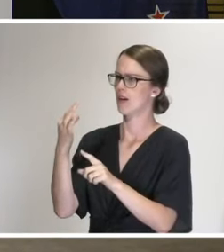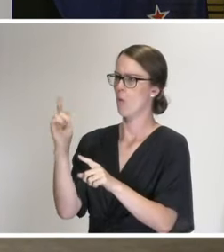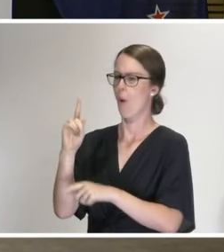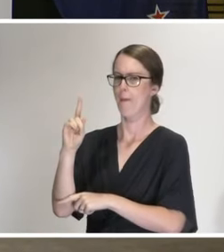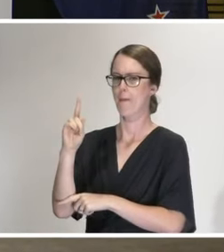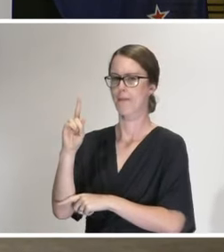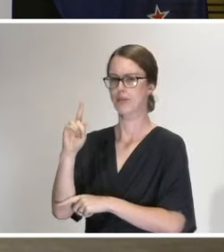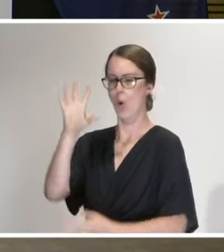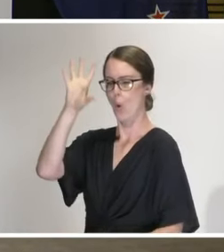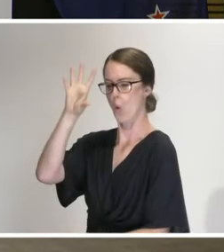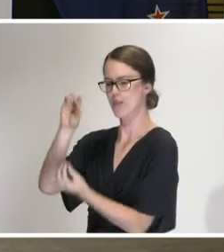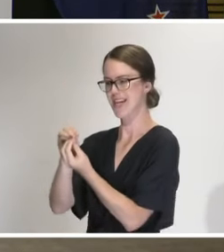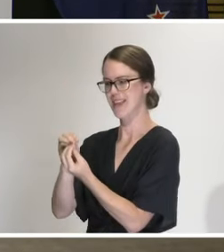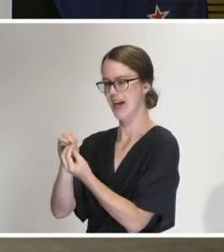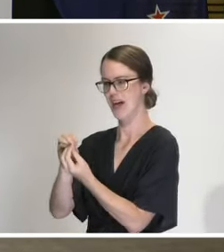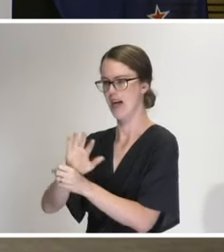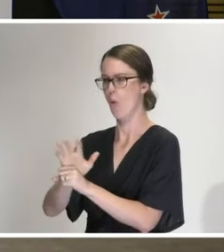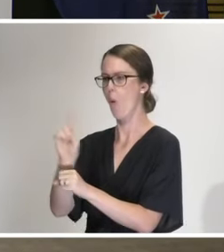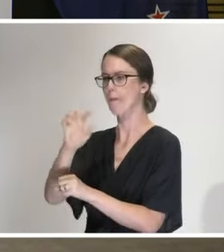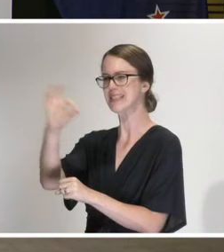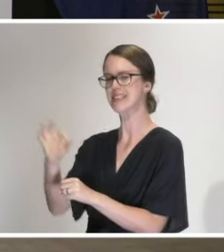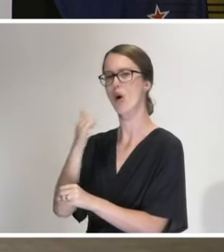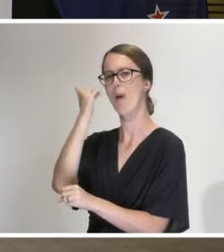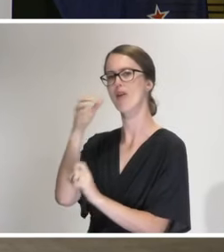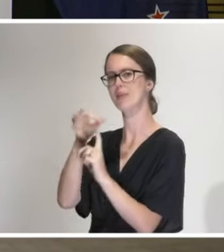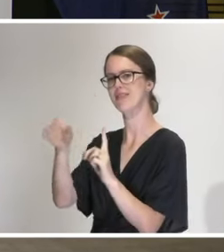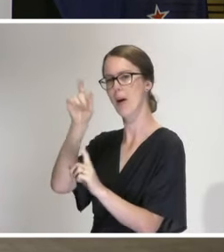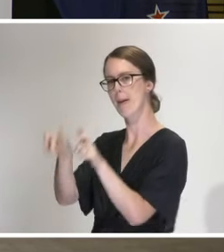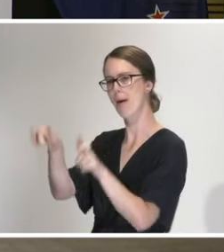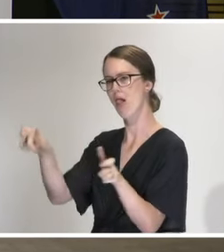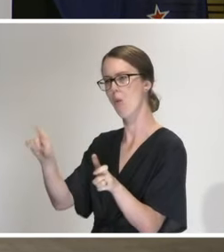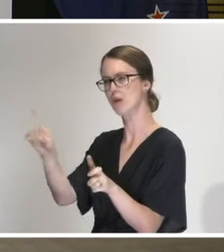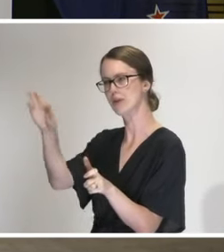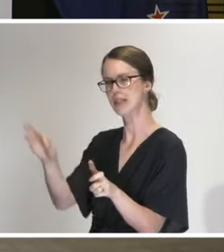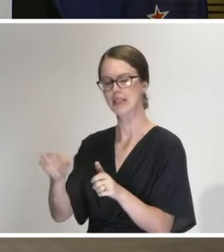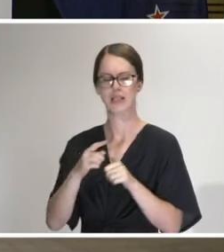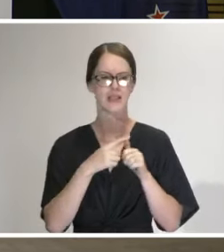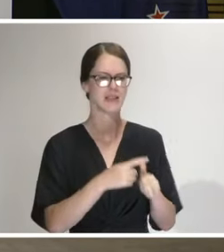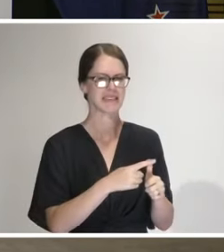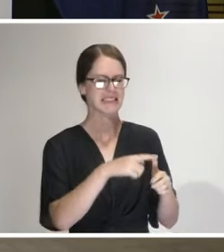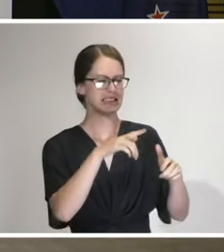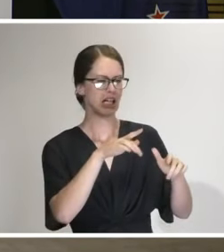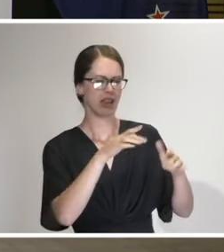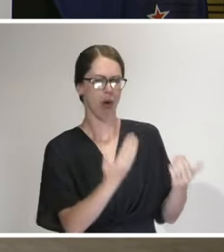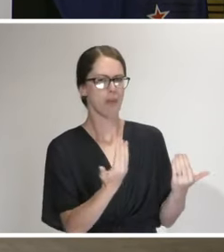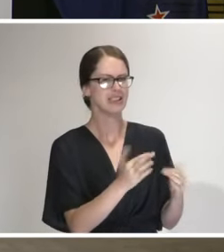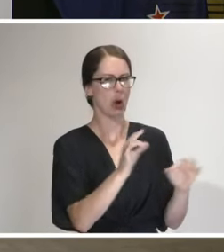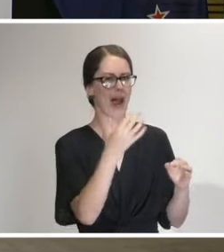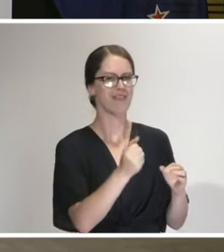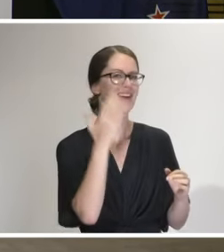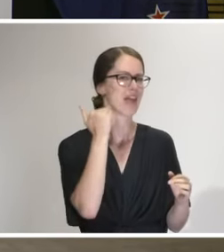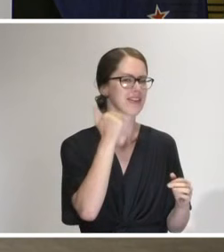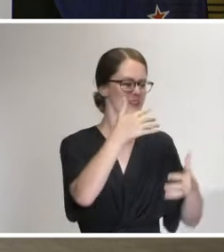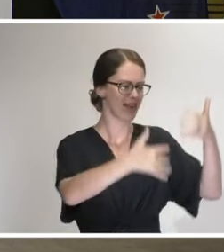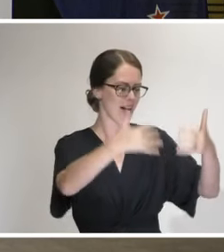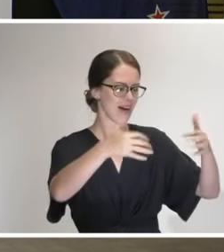total number of cases are made up of Māori and Pacifica people? Actually, I don't have the latest breakdown of the ethnicity data. I do know yesterday we